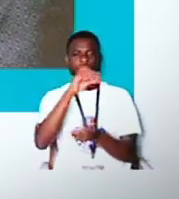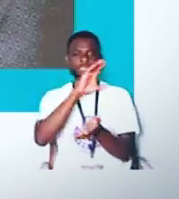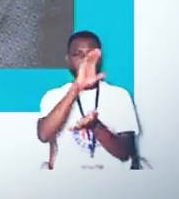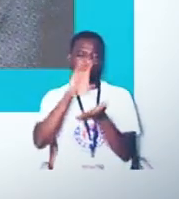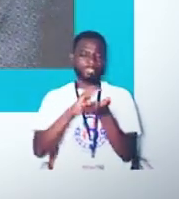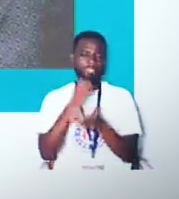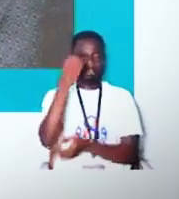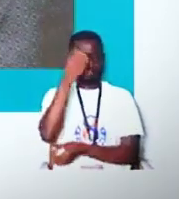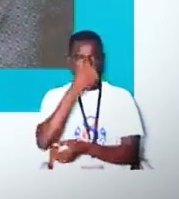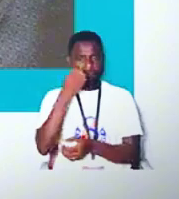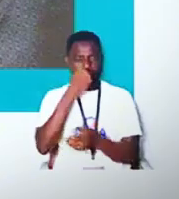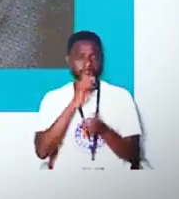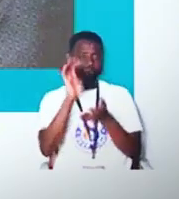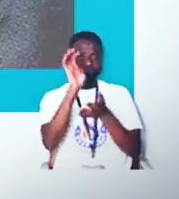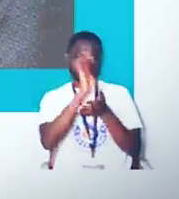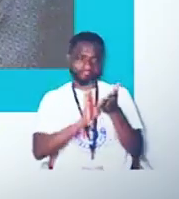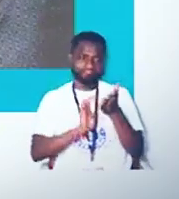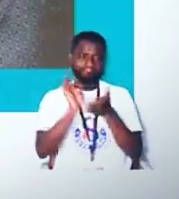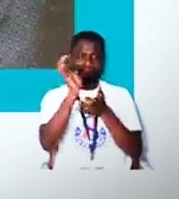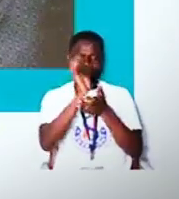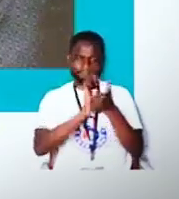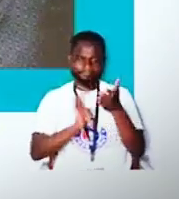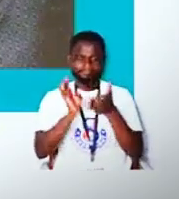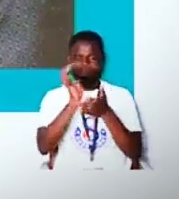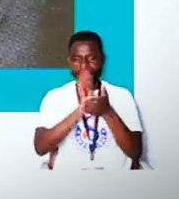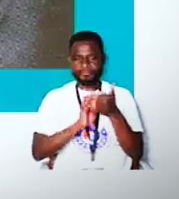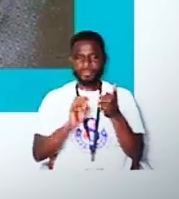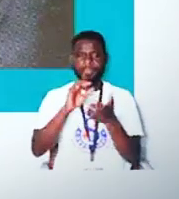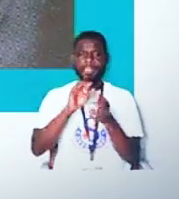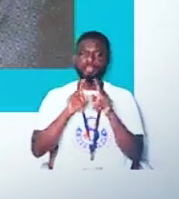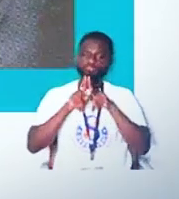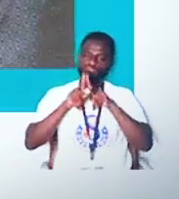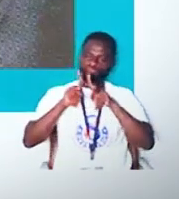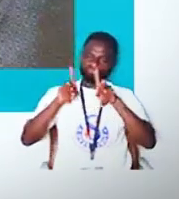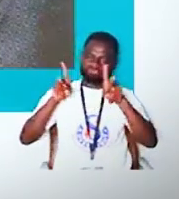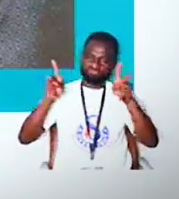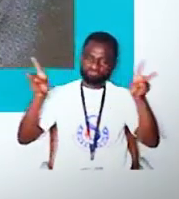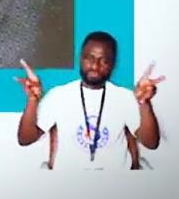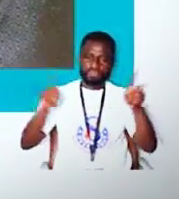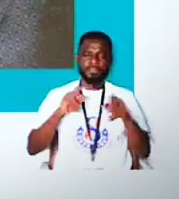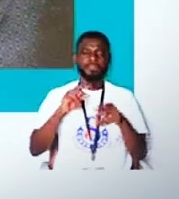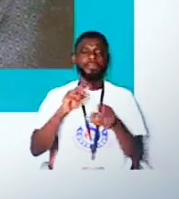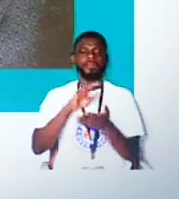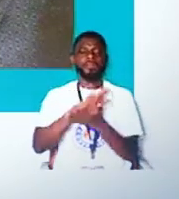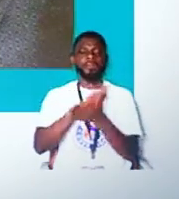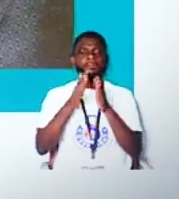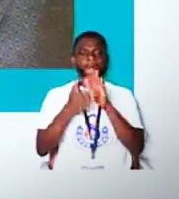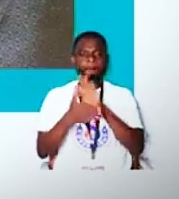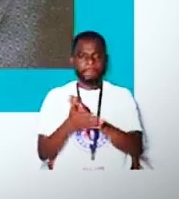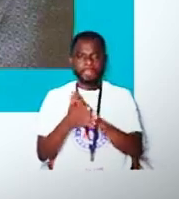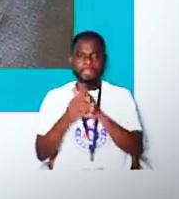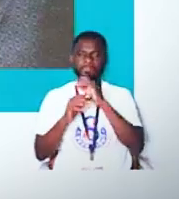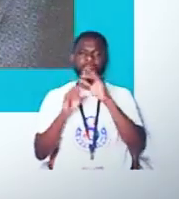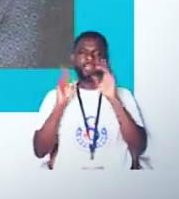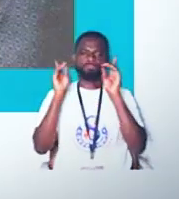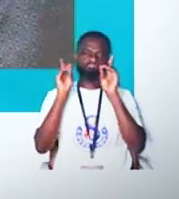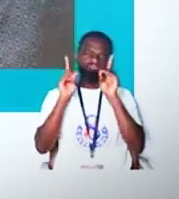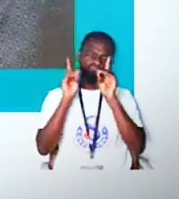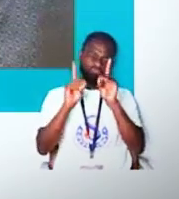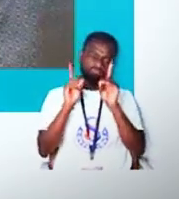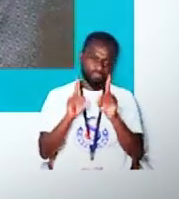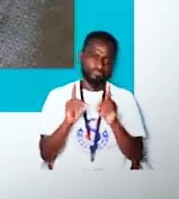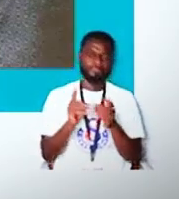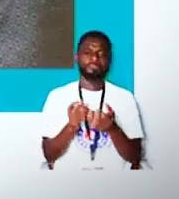series of essays were later to become a widely read book called The Protestant Ethics